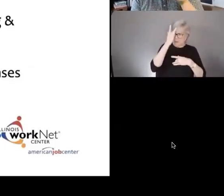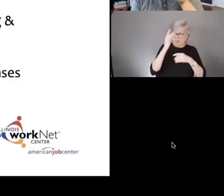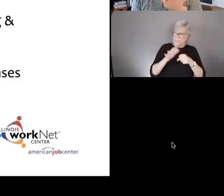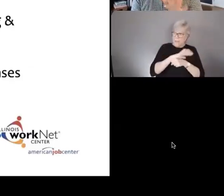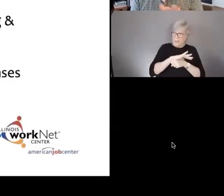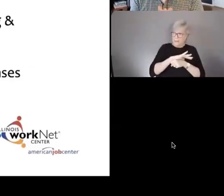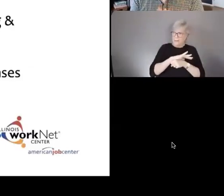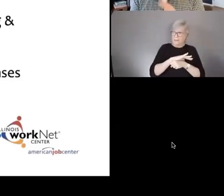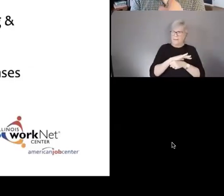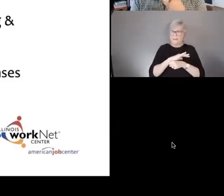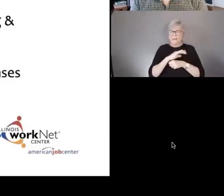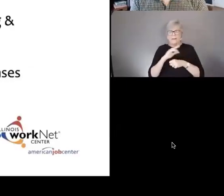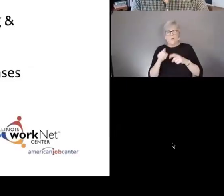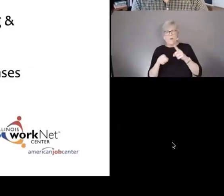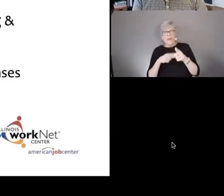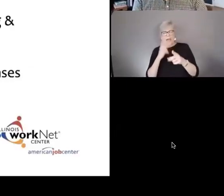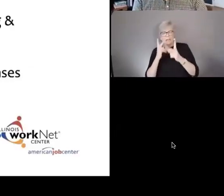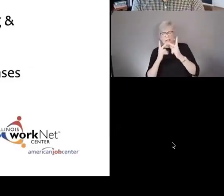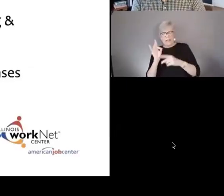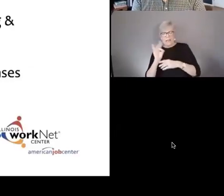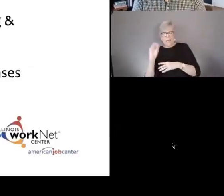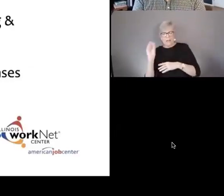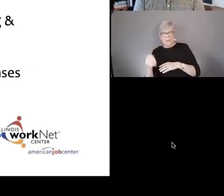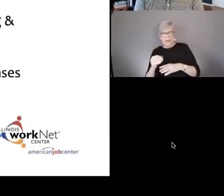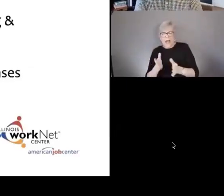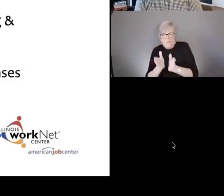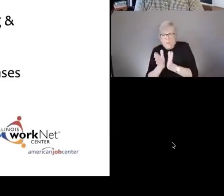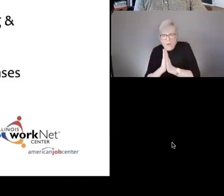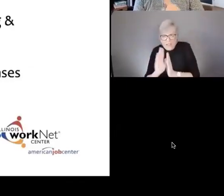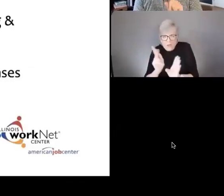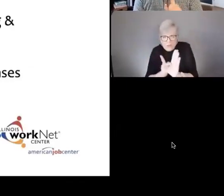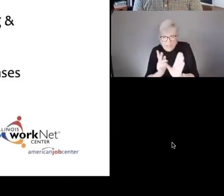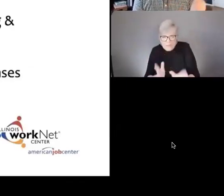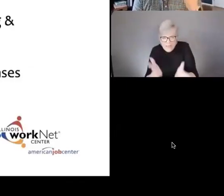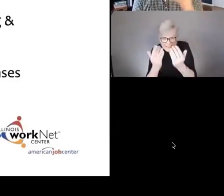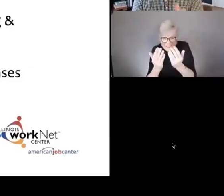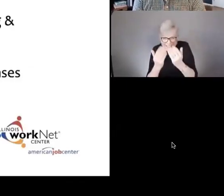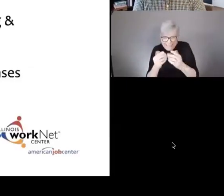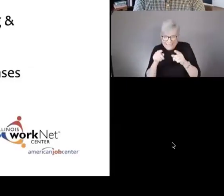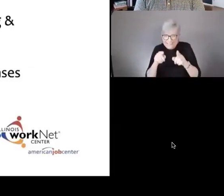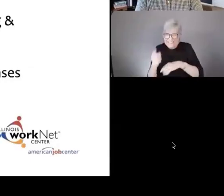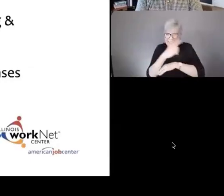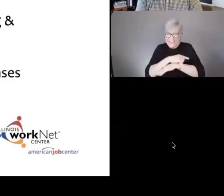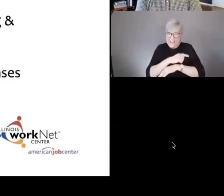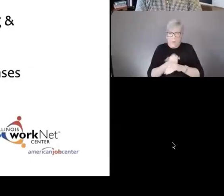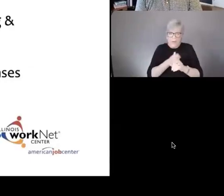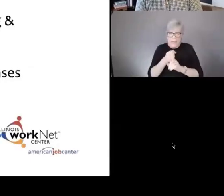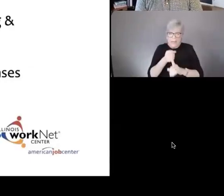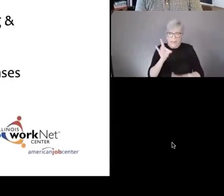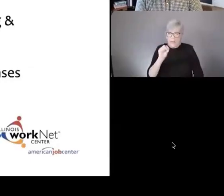as we get to about 80%, this is me requesting your participation throughout the day. As soon as we get to